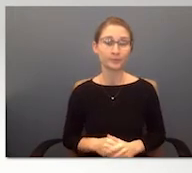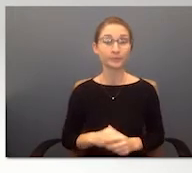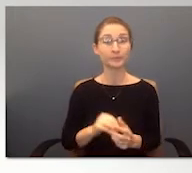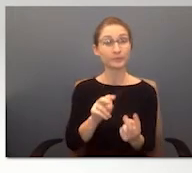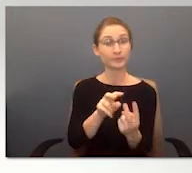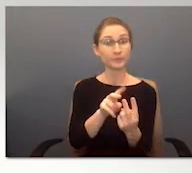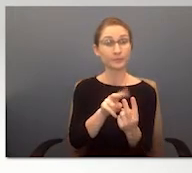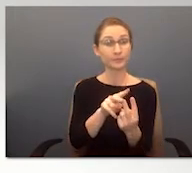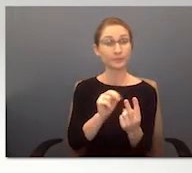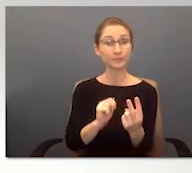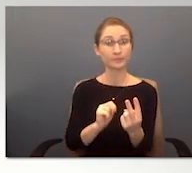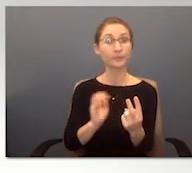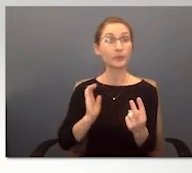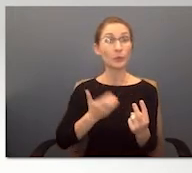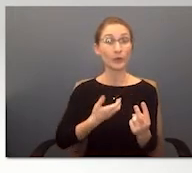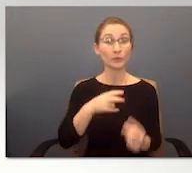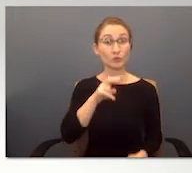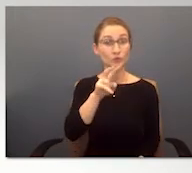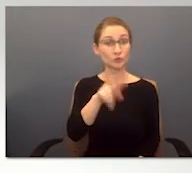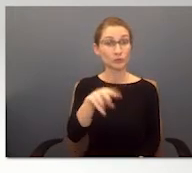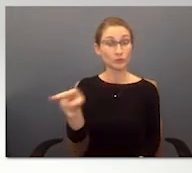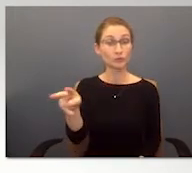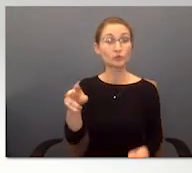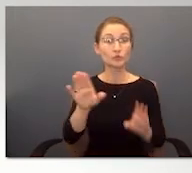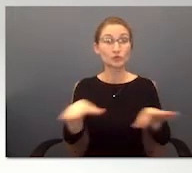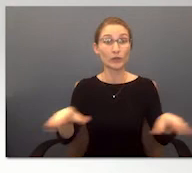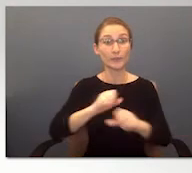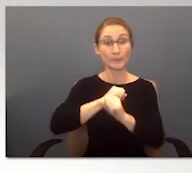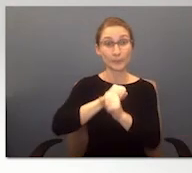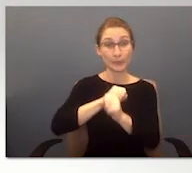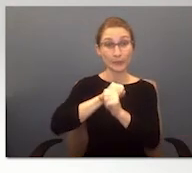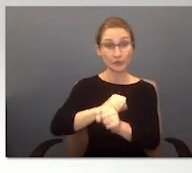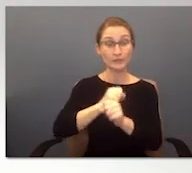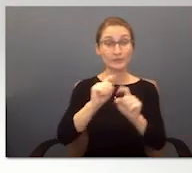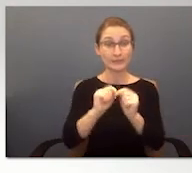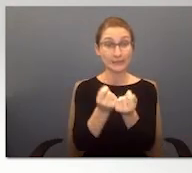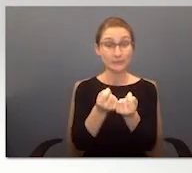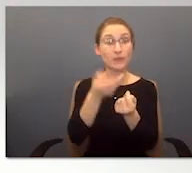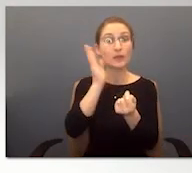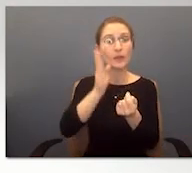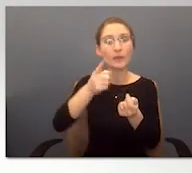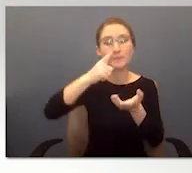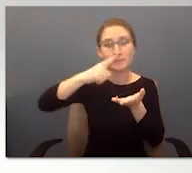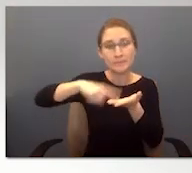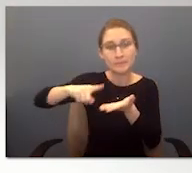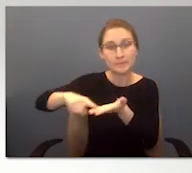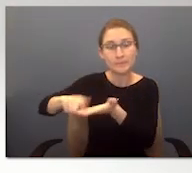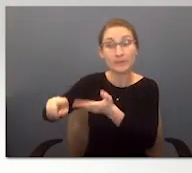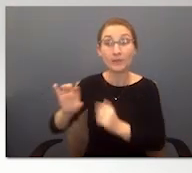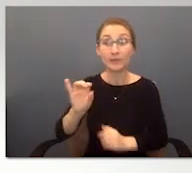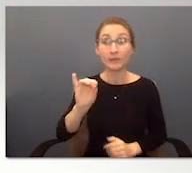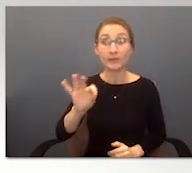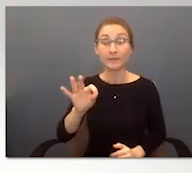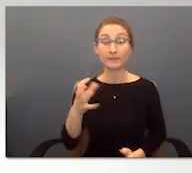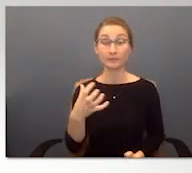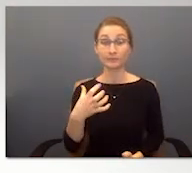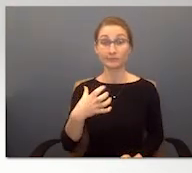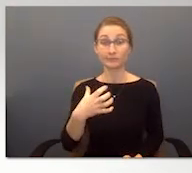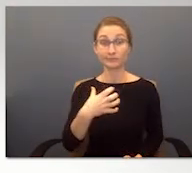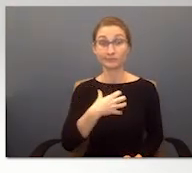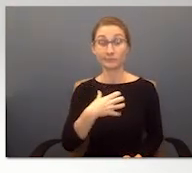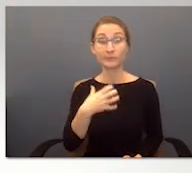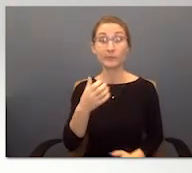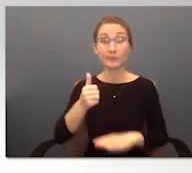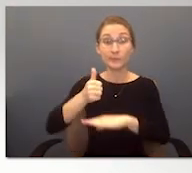Technologies. So our 22 child protection teams, okay, these are the teams that investigate allegations of child abuse after